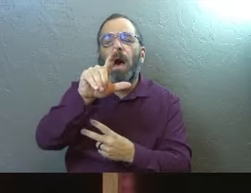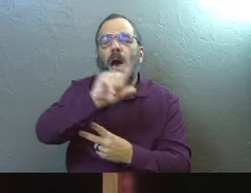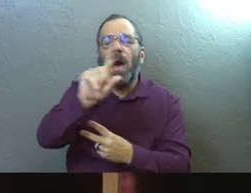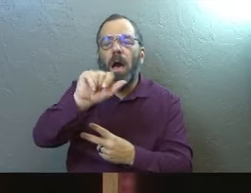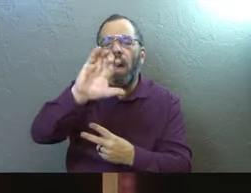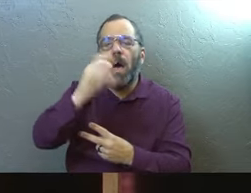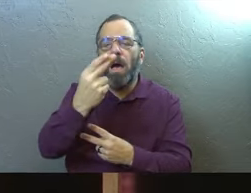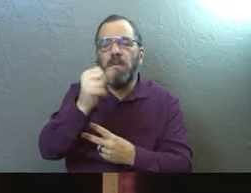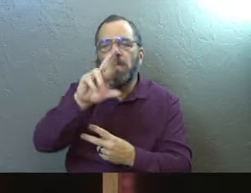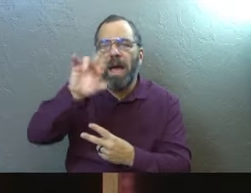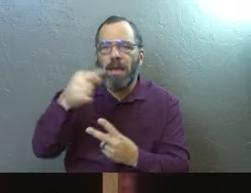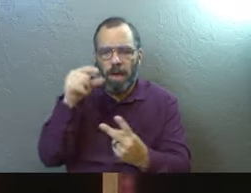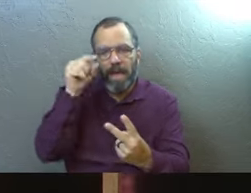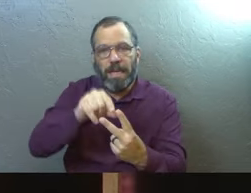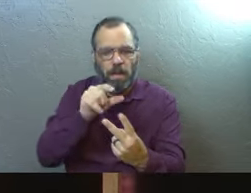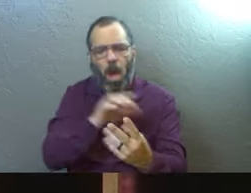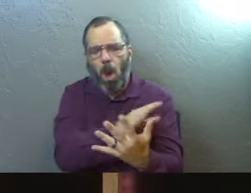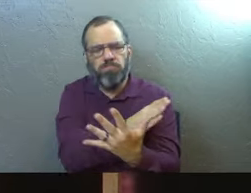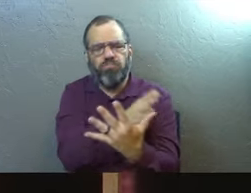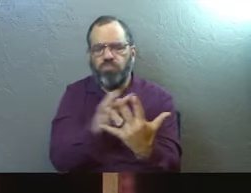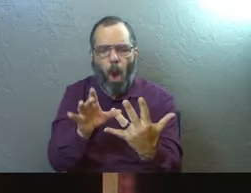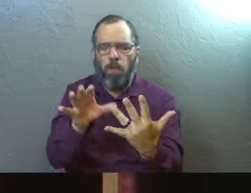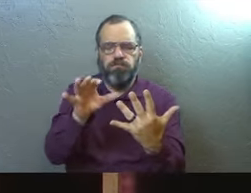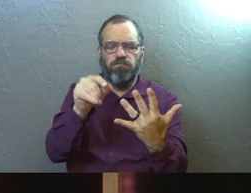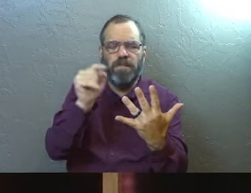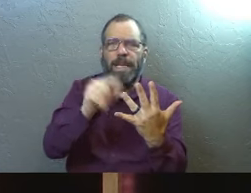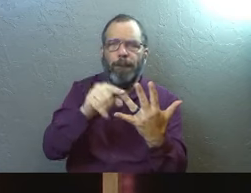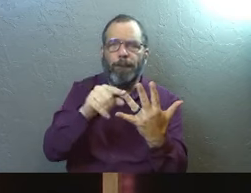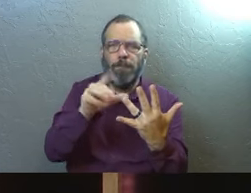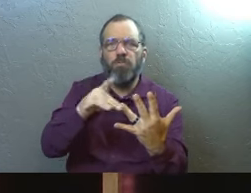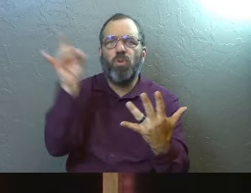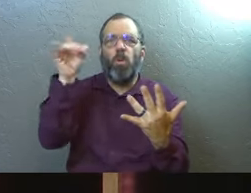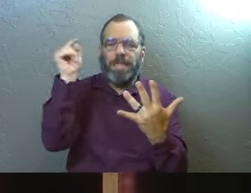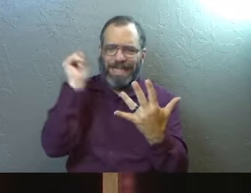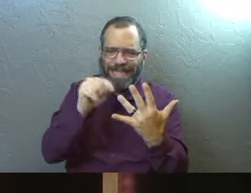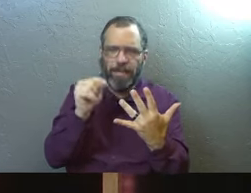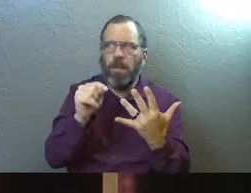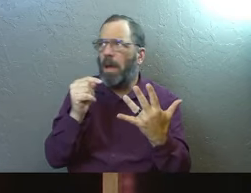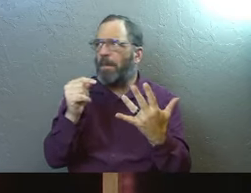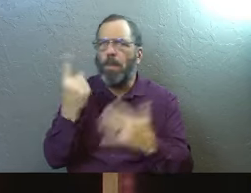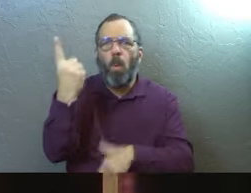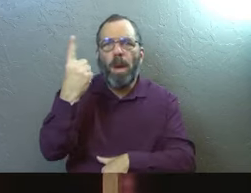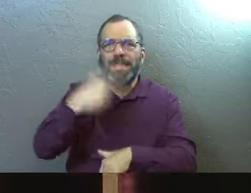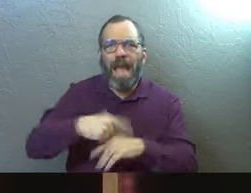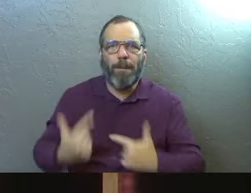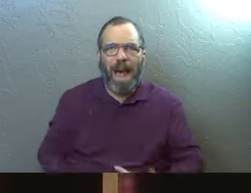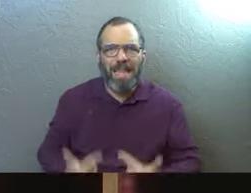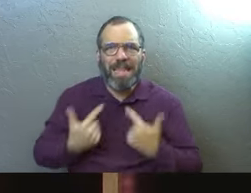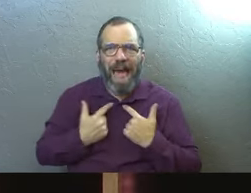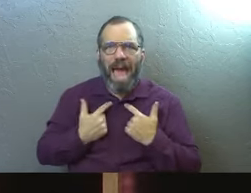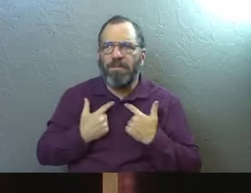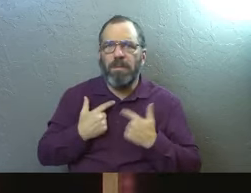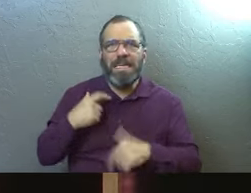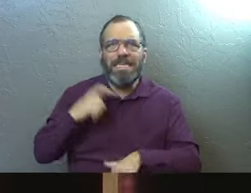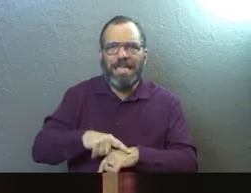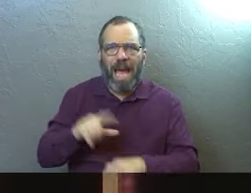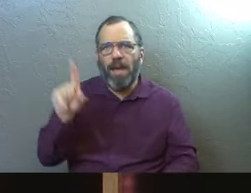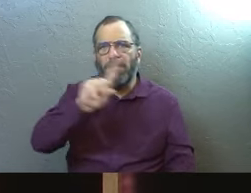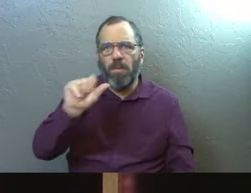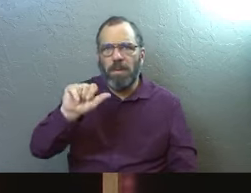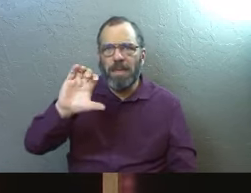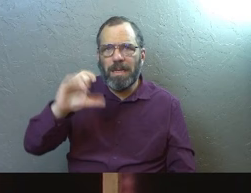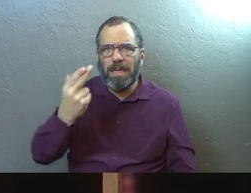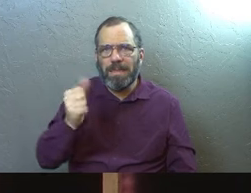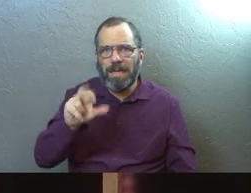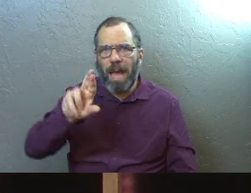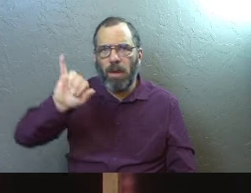the one that had the great honor of burning incense in the temple that day. This may have been a once-in-a-lifetime moment for